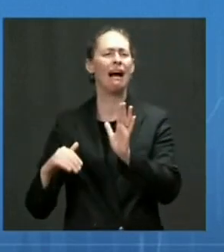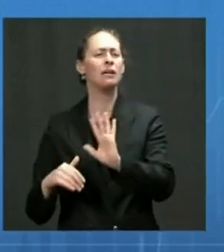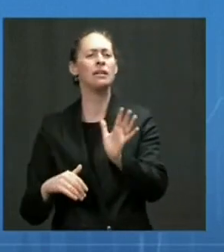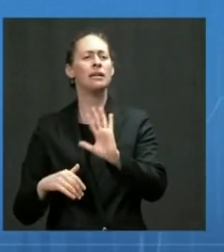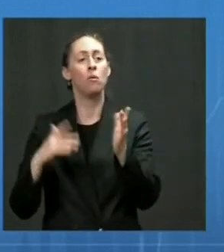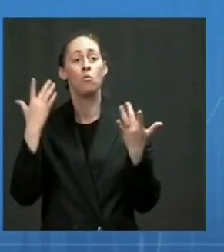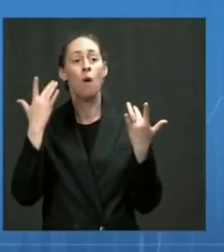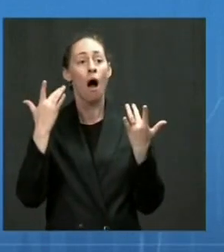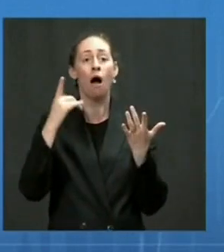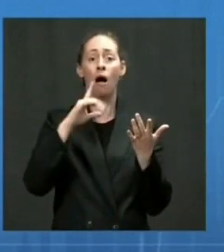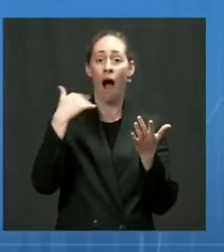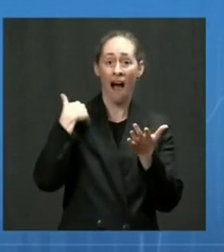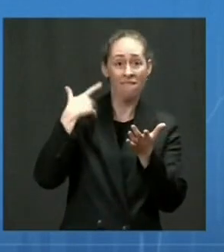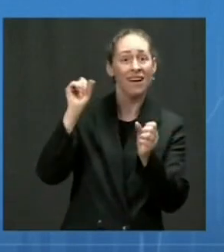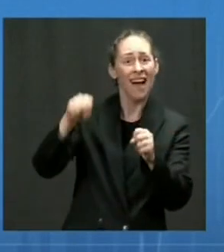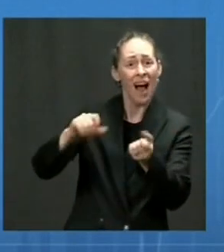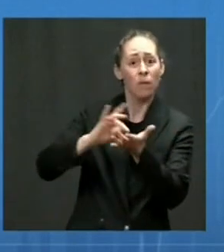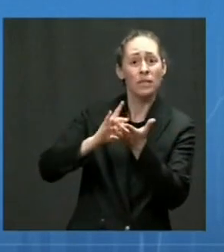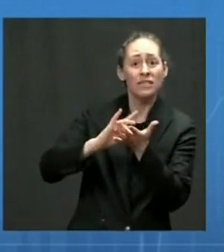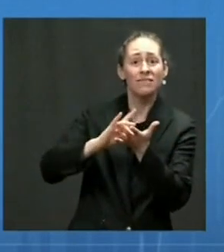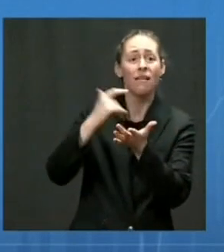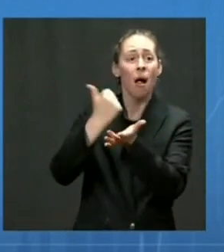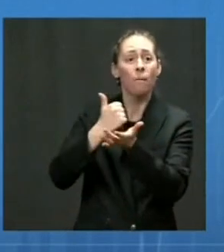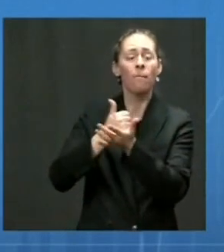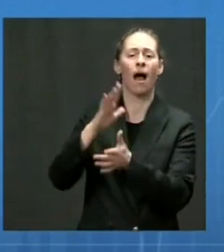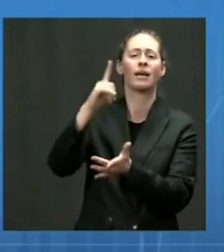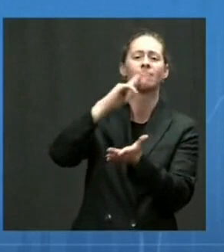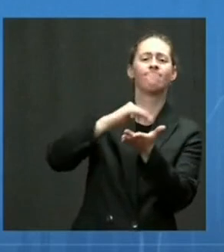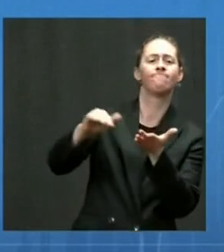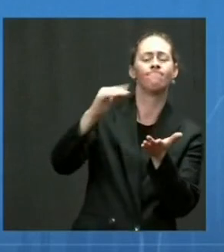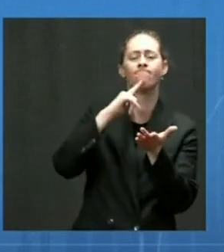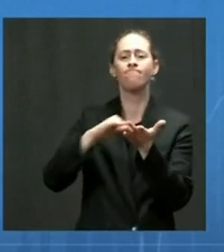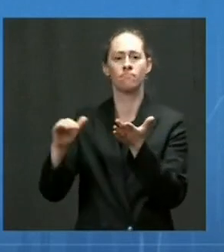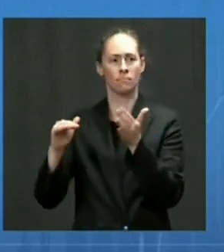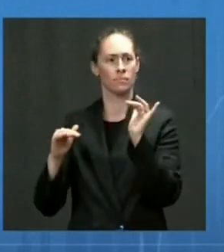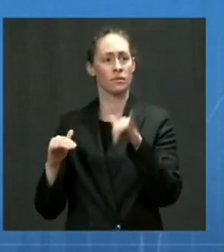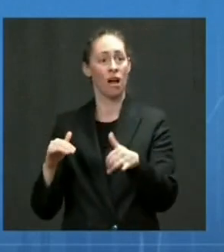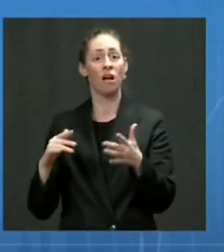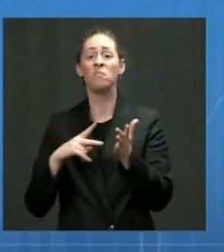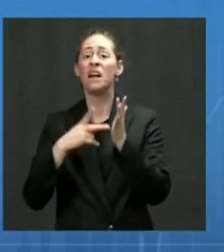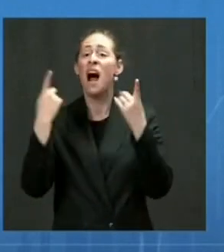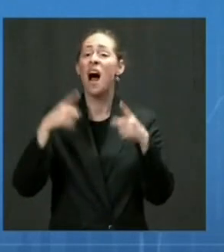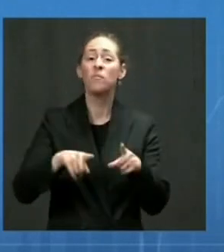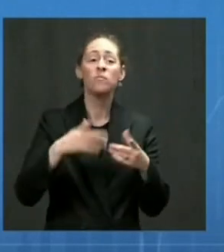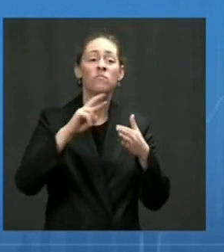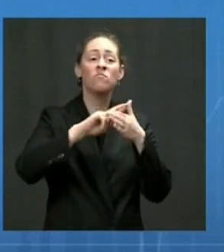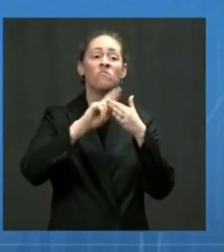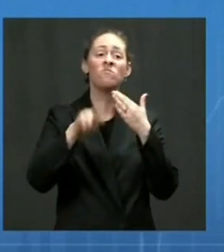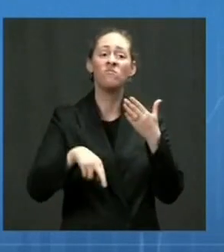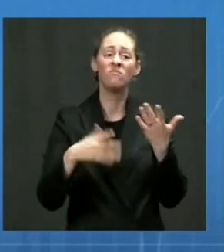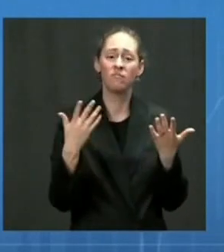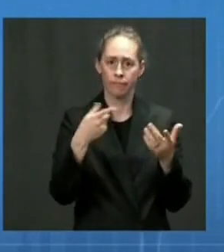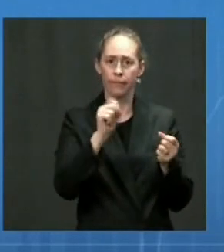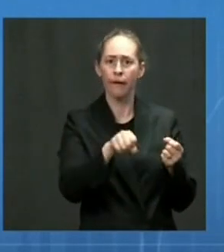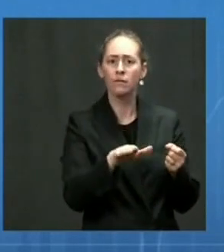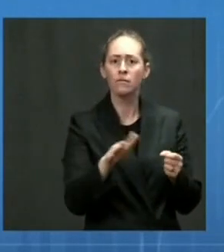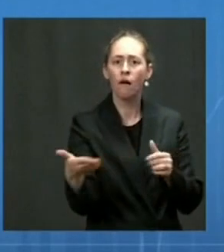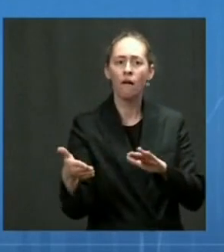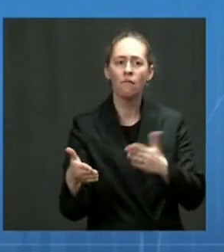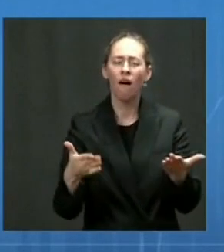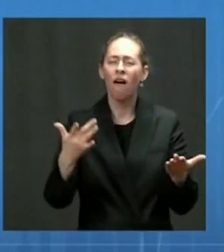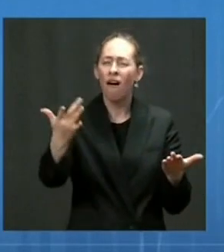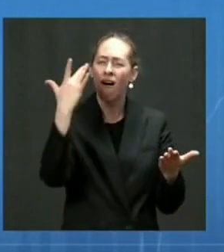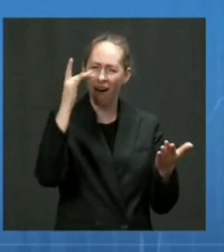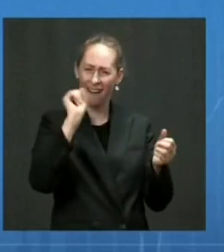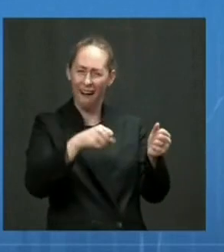not. And we will continue to feature this update from the Corona-19